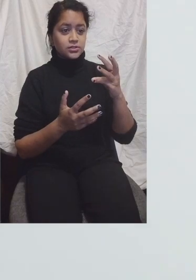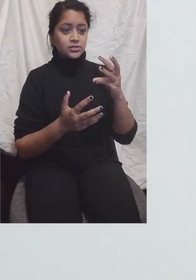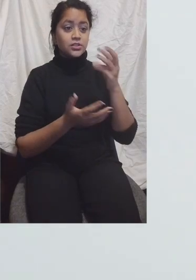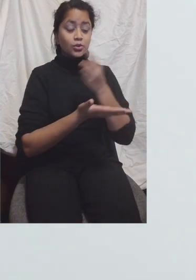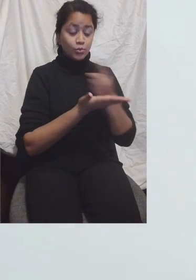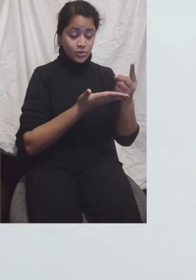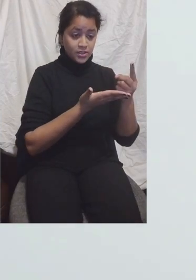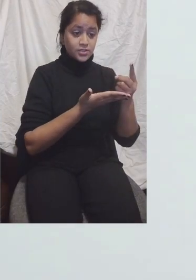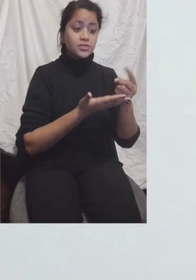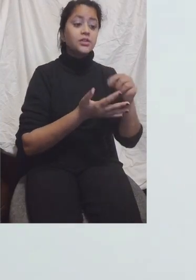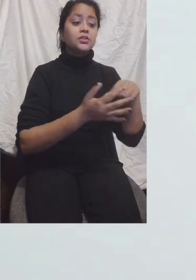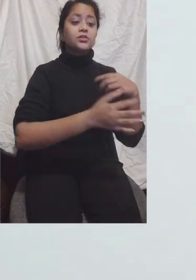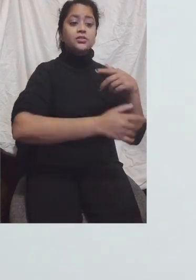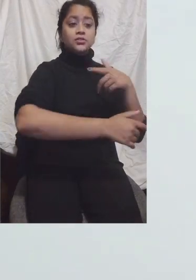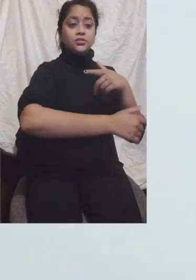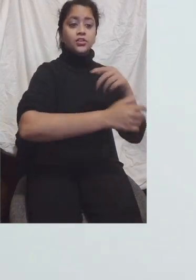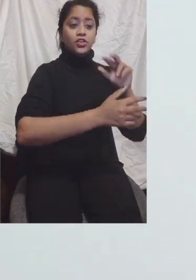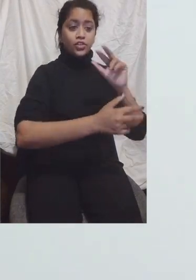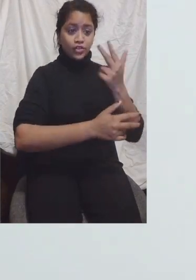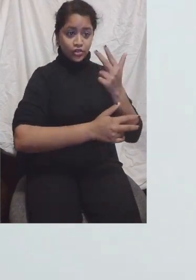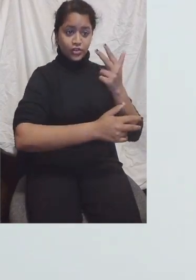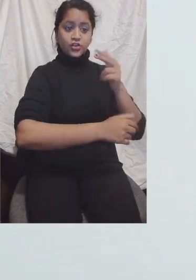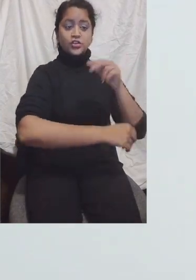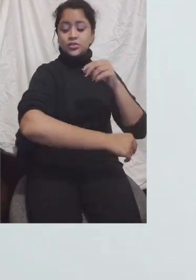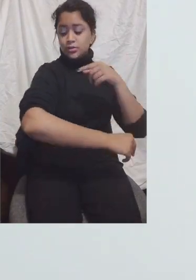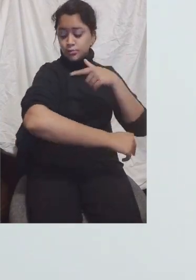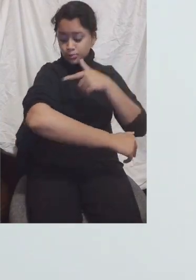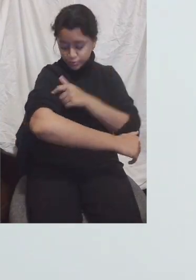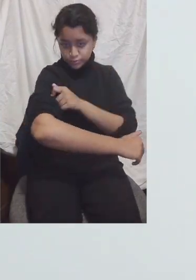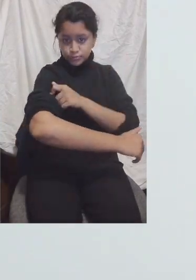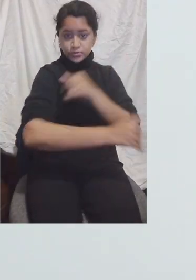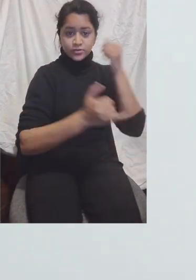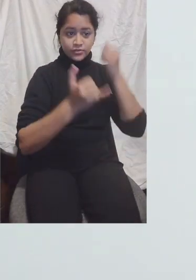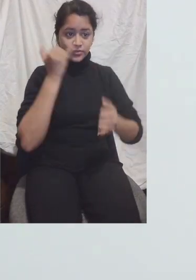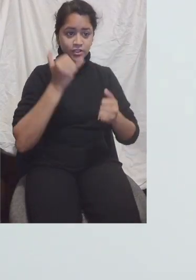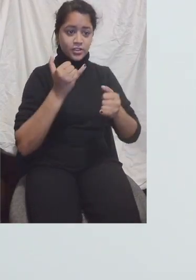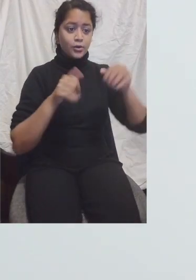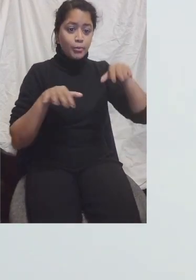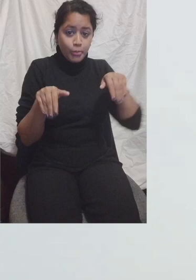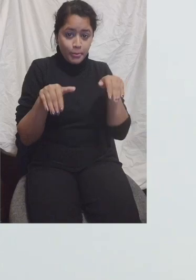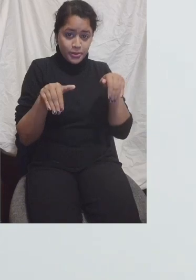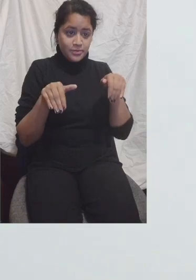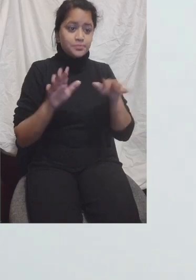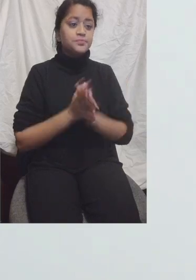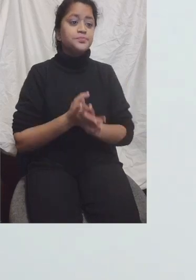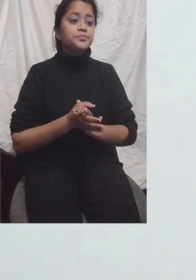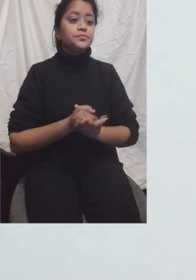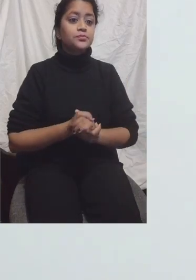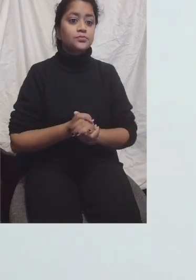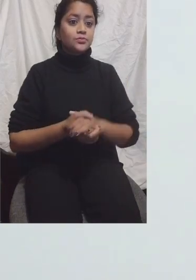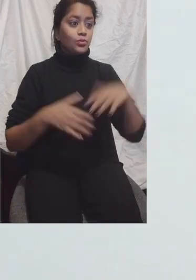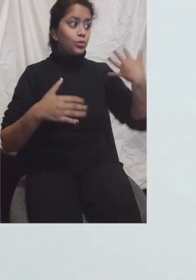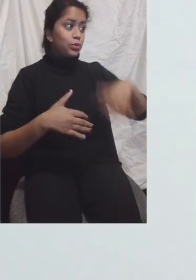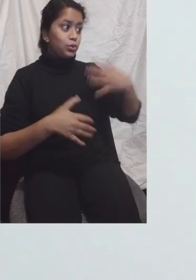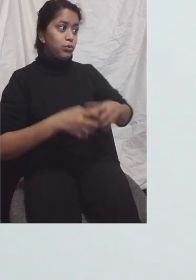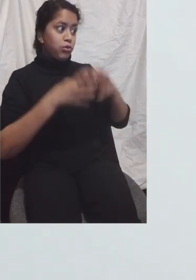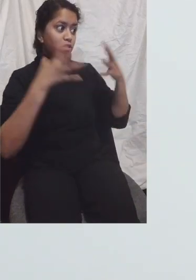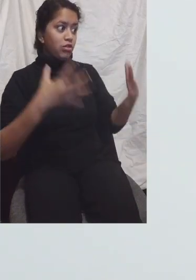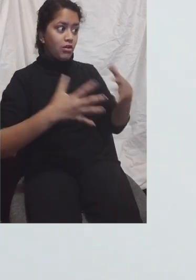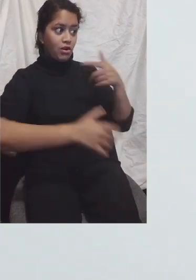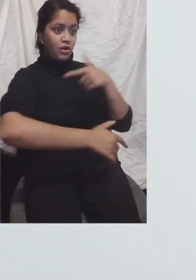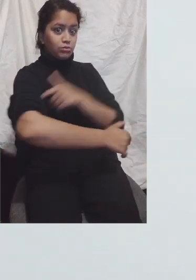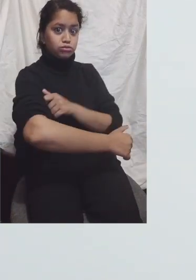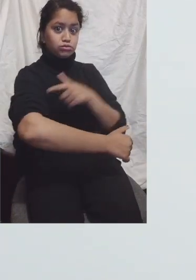shot. Then at about 12 weeks of age, they get their second series of vaccines. And then at about 16 weeks of age,